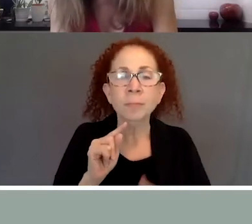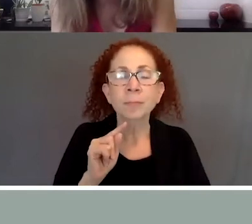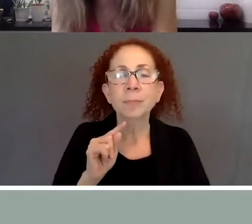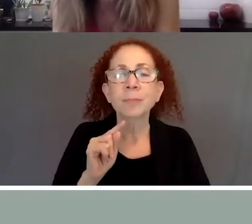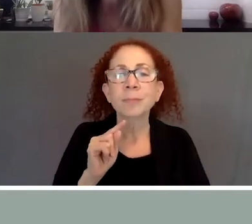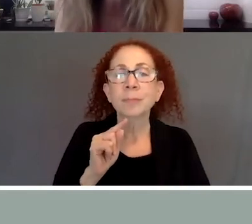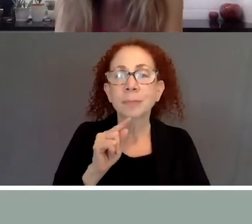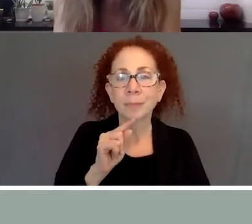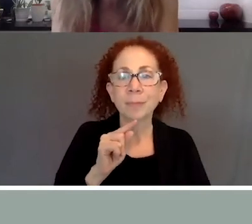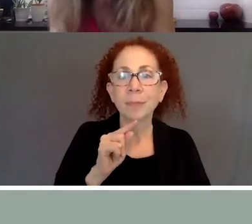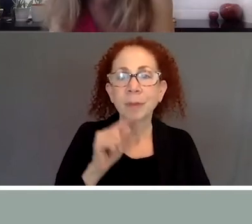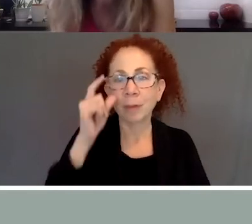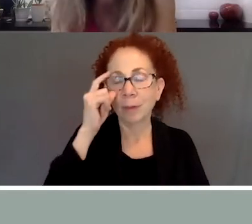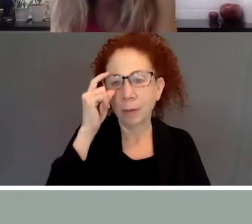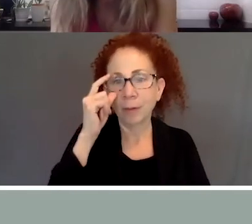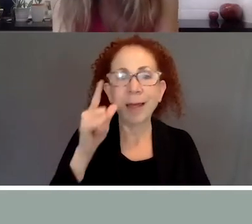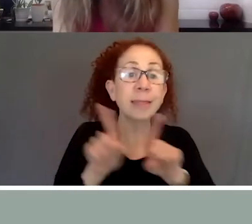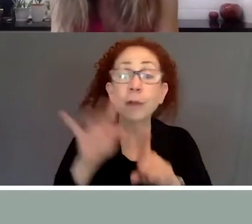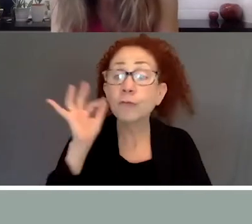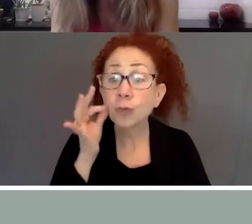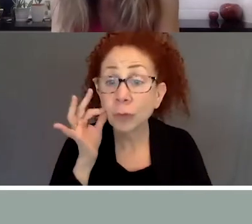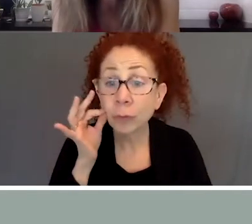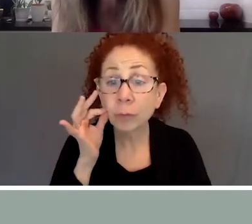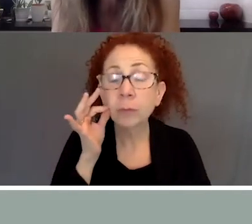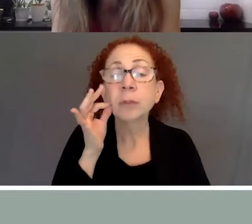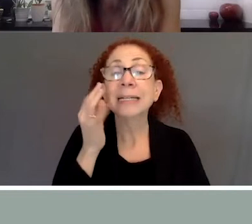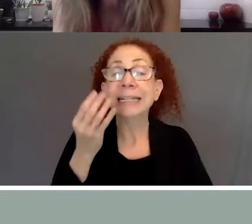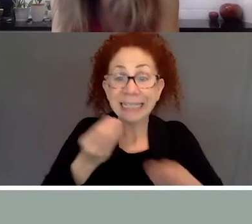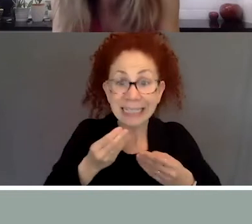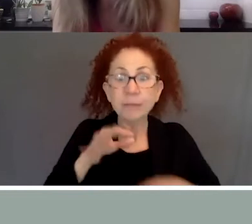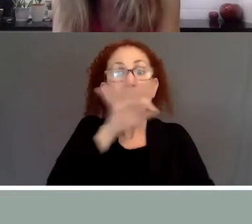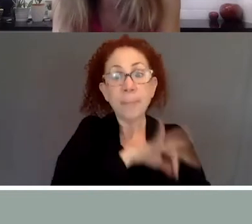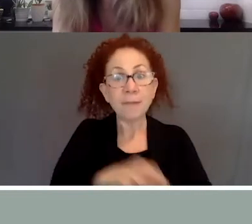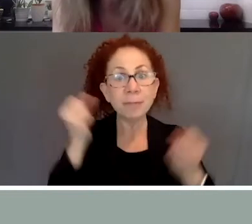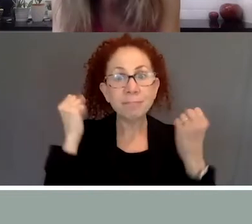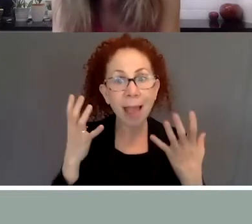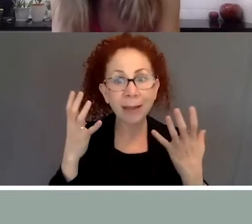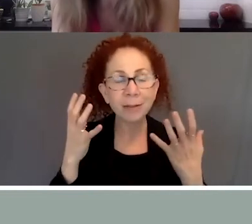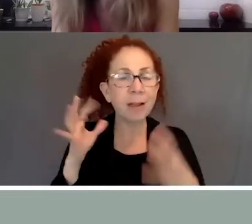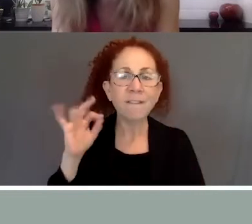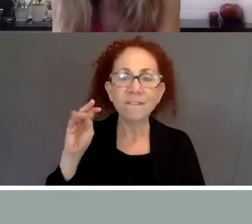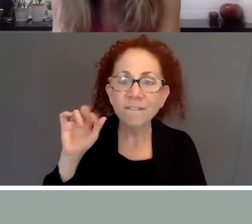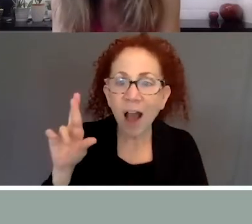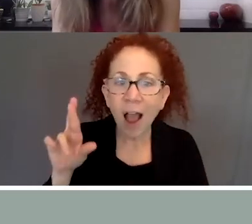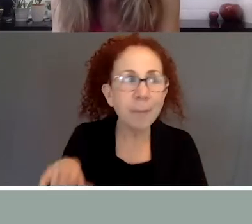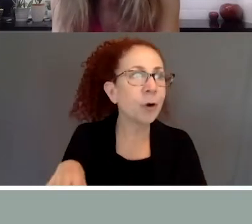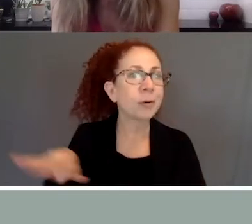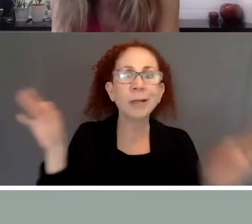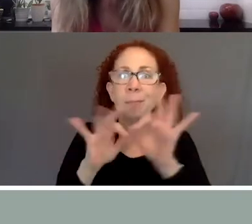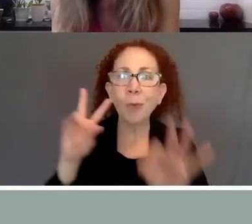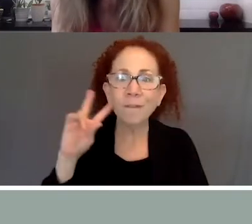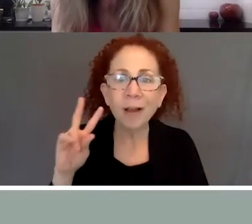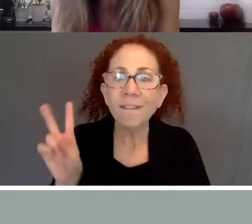foods with natural sugar, okay, like fruit, give us a lot of benefits. We just heard about fiber, important